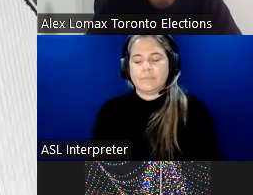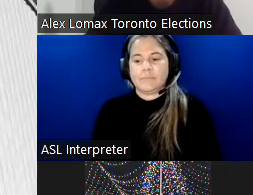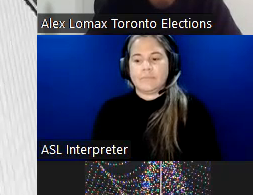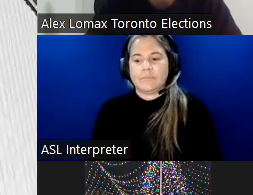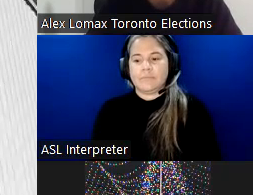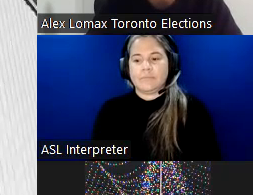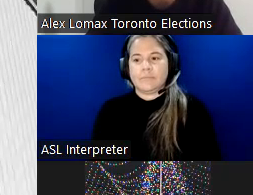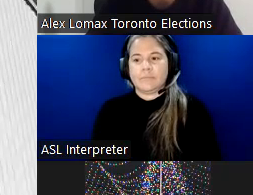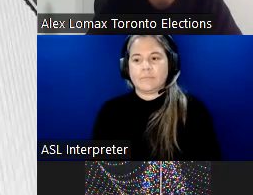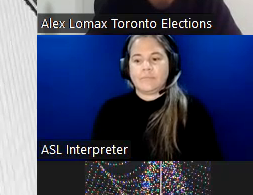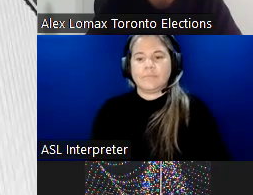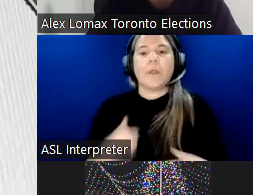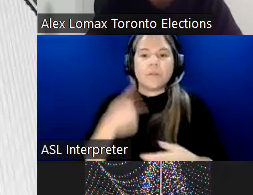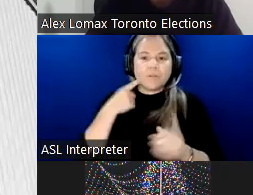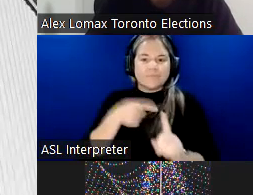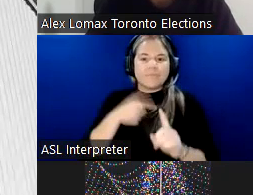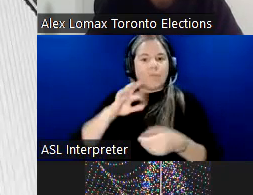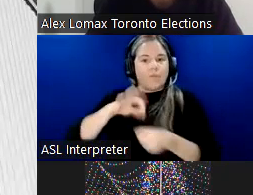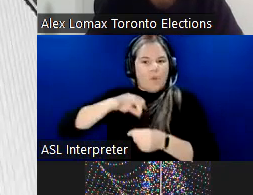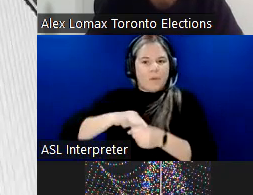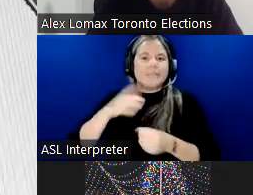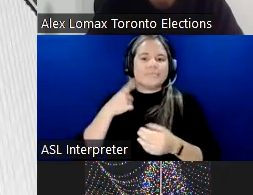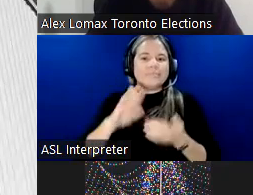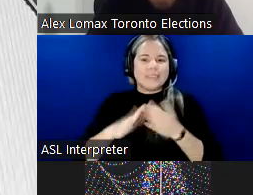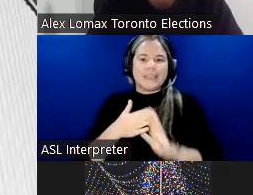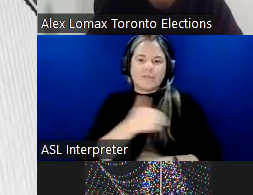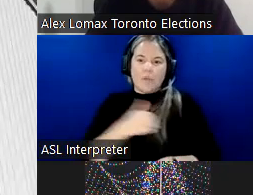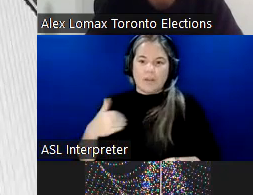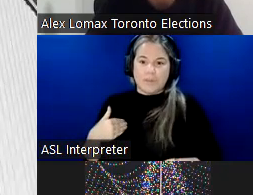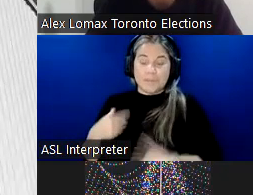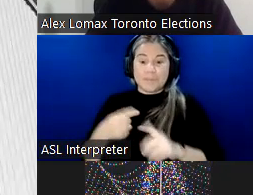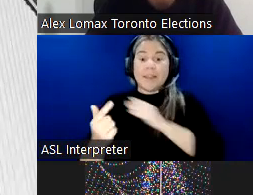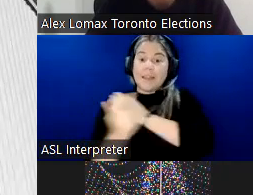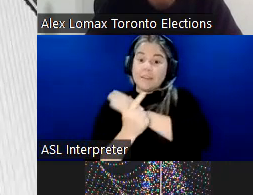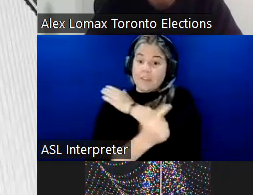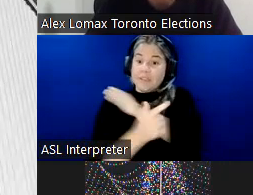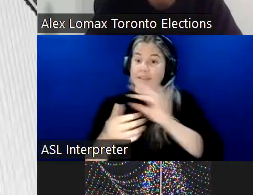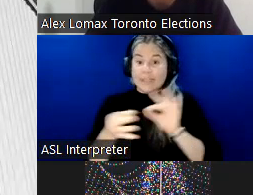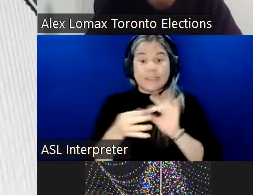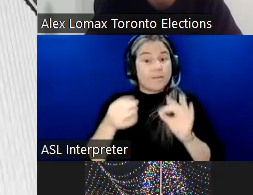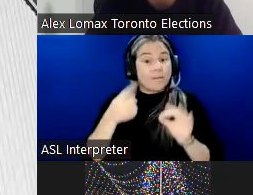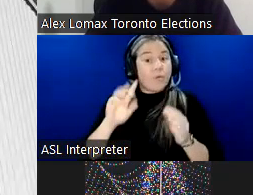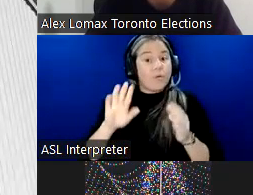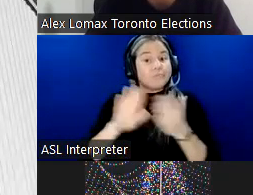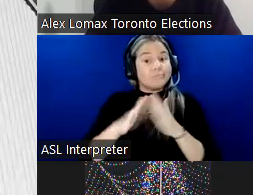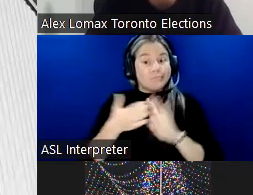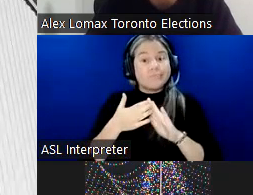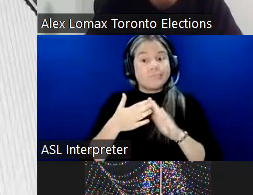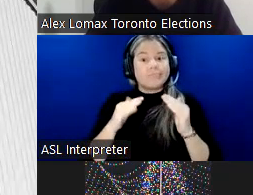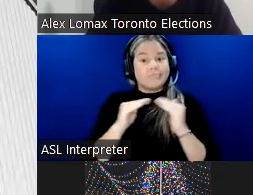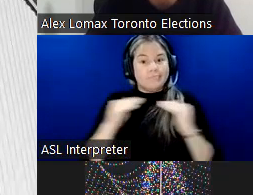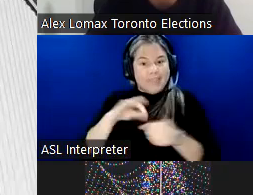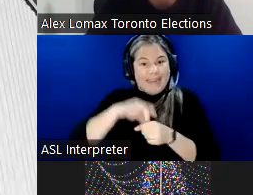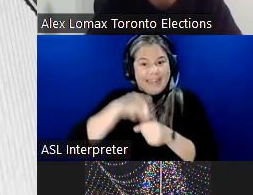basics of voting in the City of Toronto. According to legislation, during a general municipal election, election day is always the